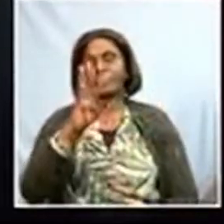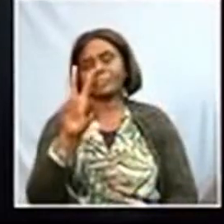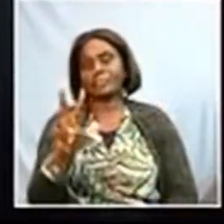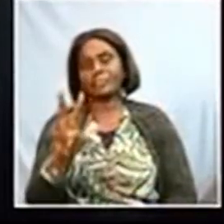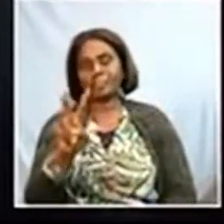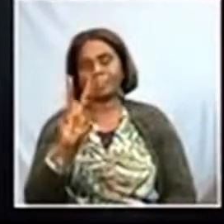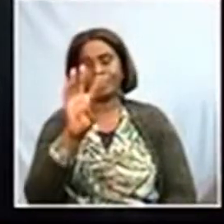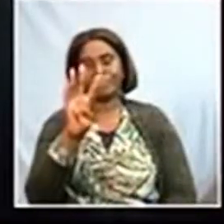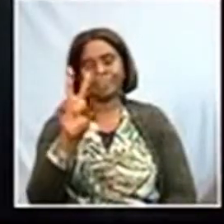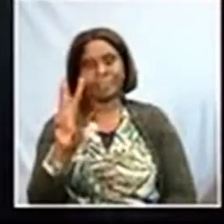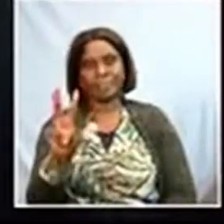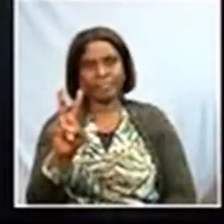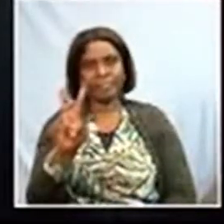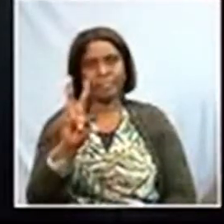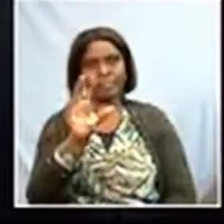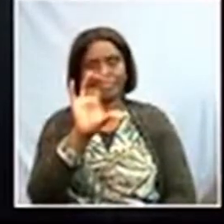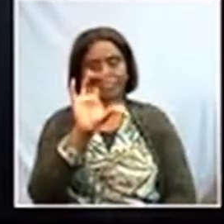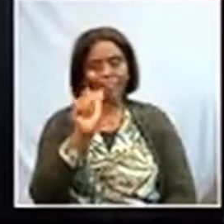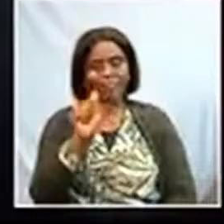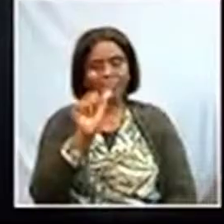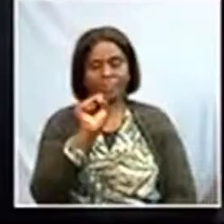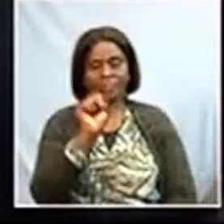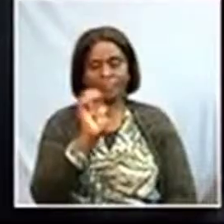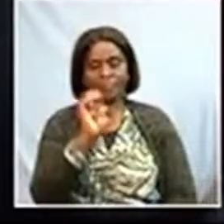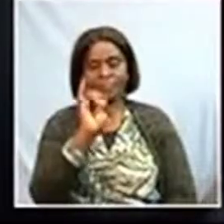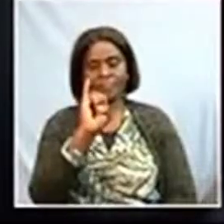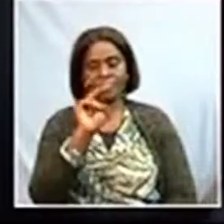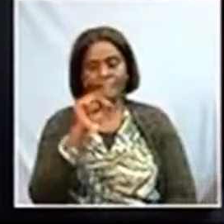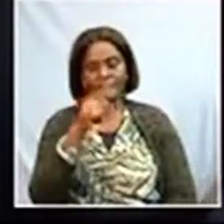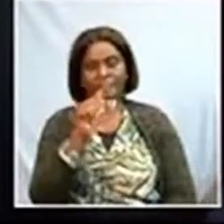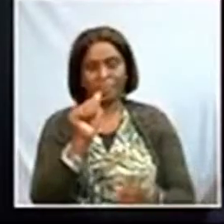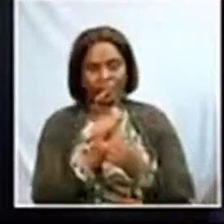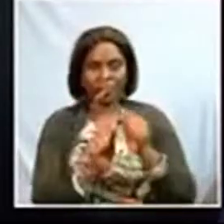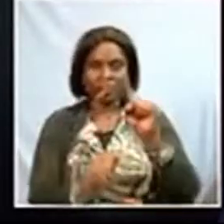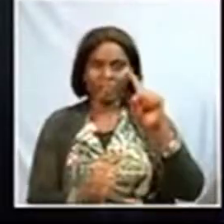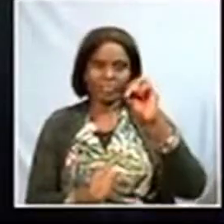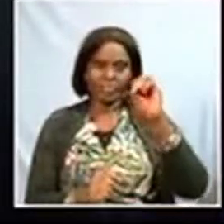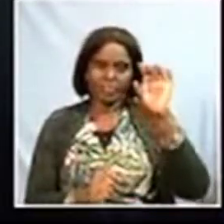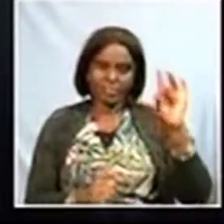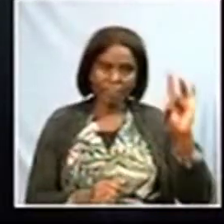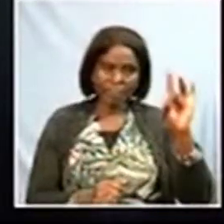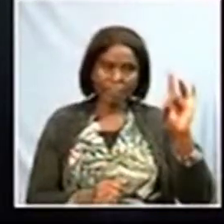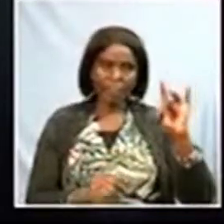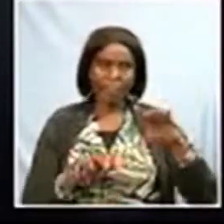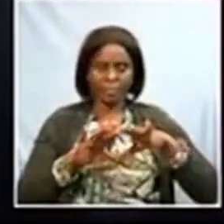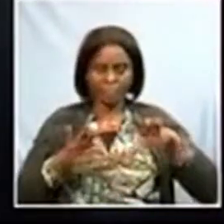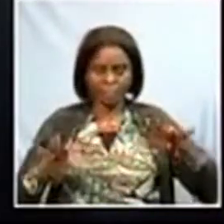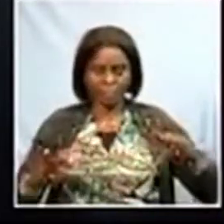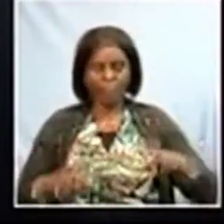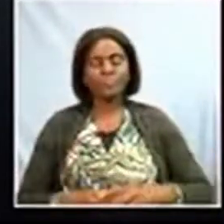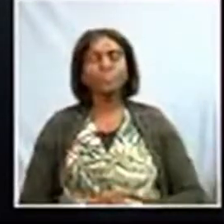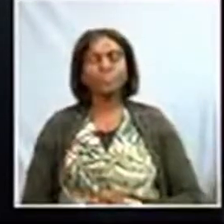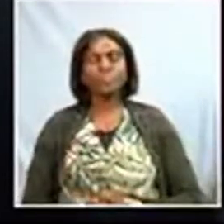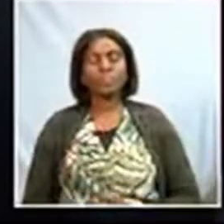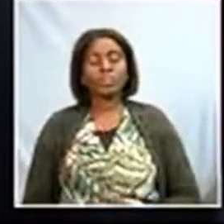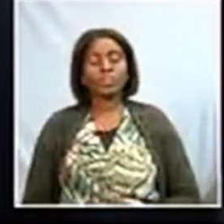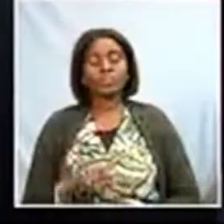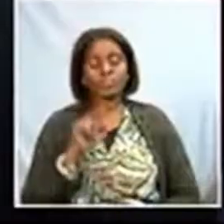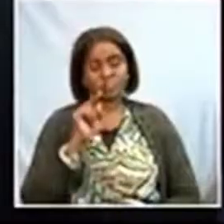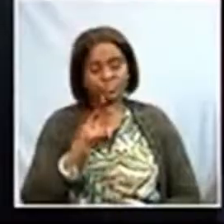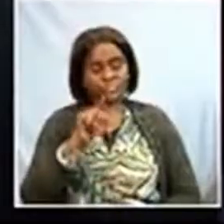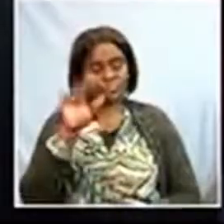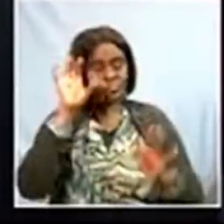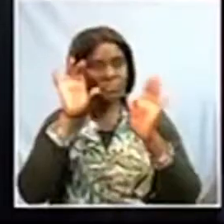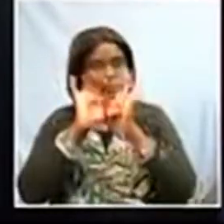screen casings and 108 plain casings, because